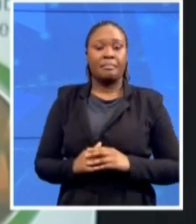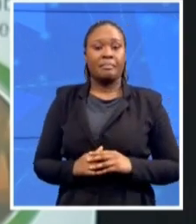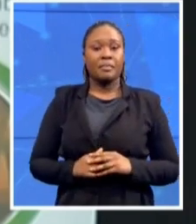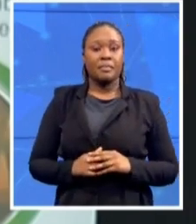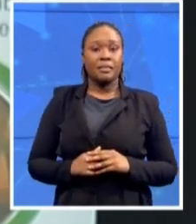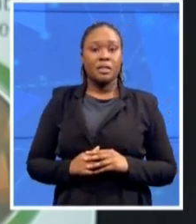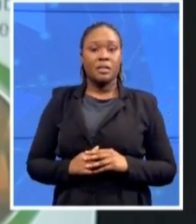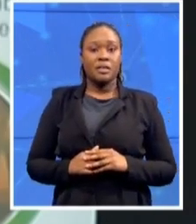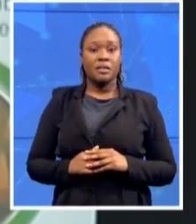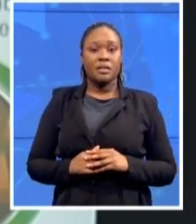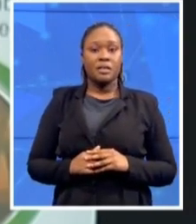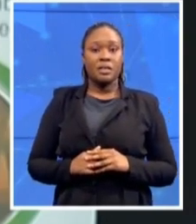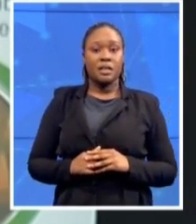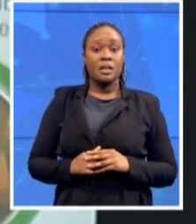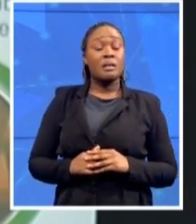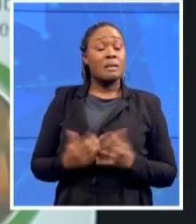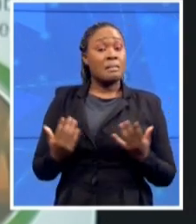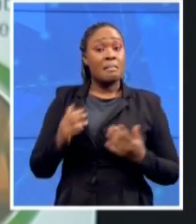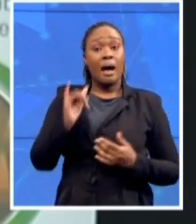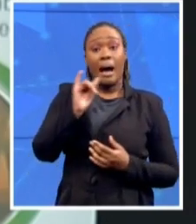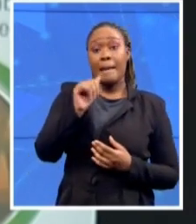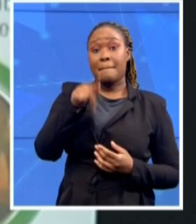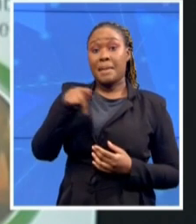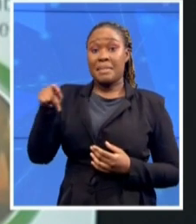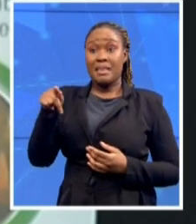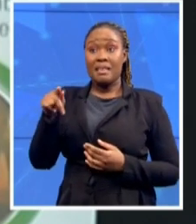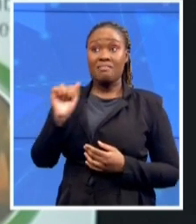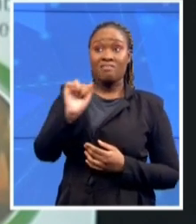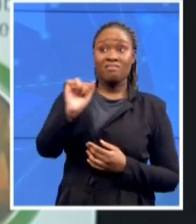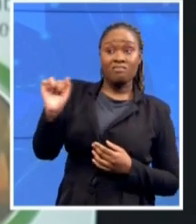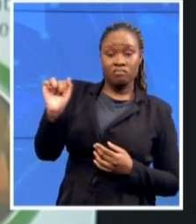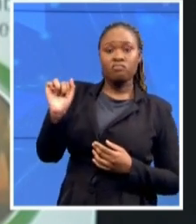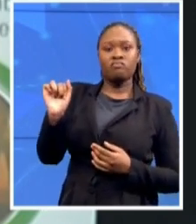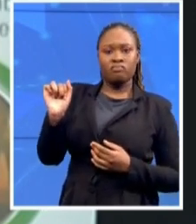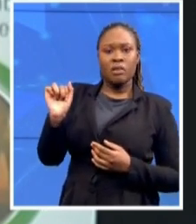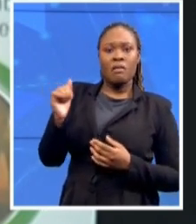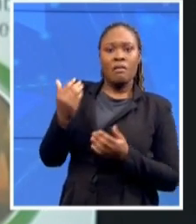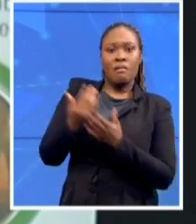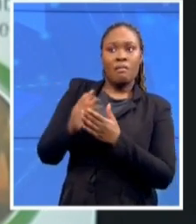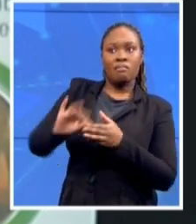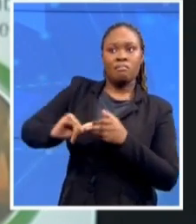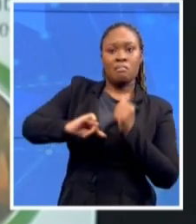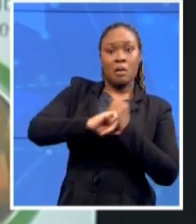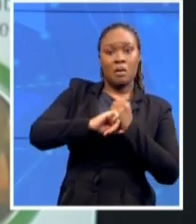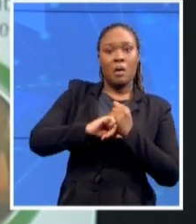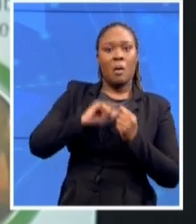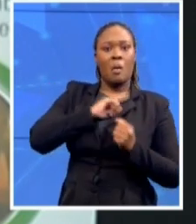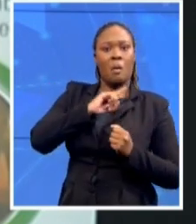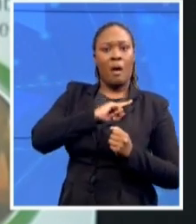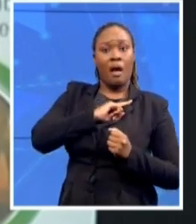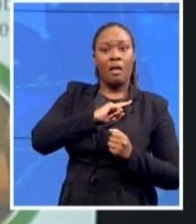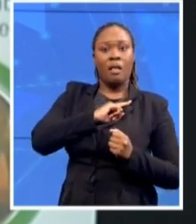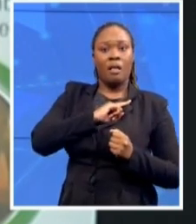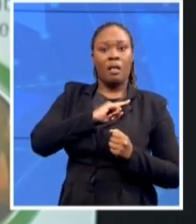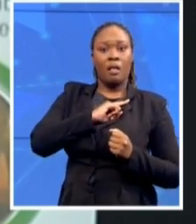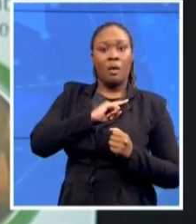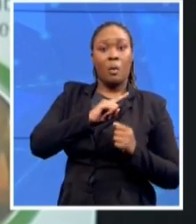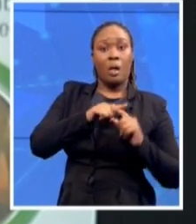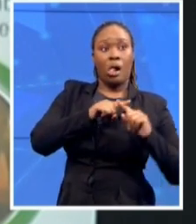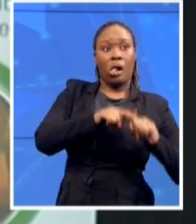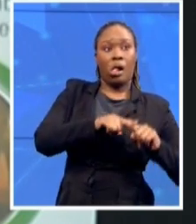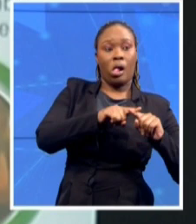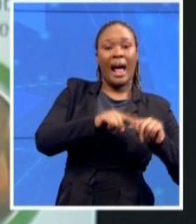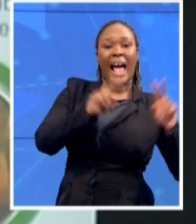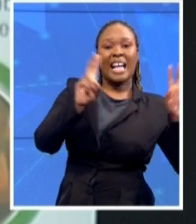IPPs that will help us to eliminate our reliance on, or reduce our reliance on Eskom during peak times of